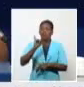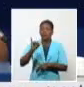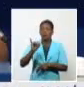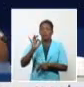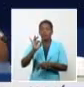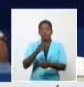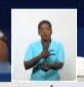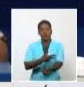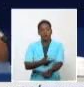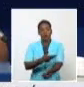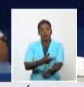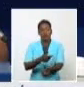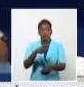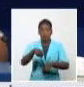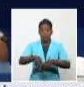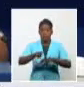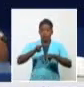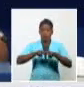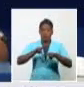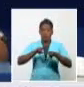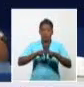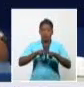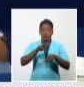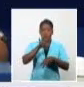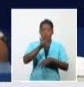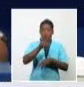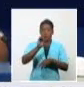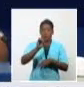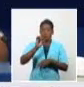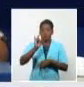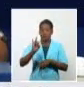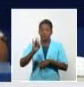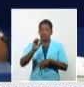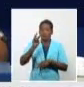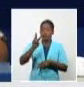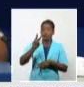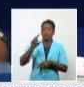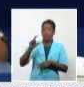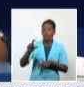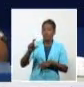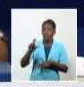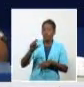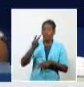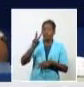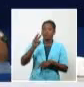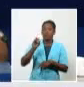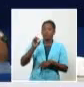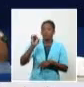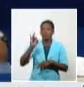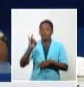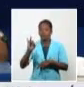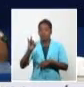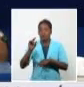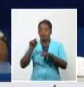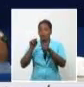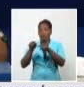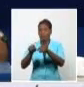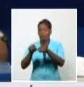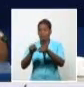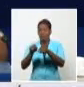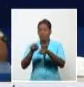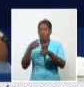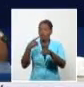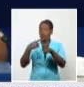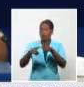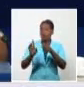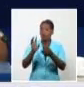Biology Laboratory in Santiago de Cuba province processed 466. The Havana Laboratory 407, the Villa